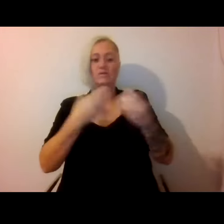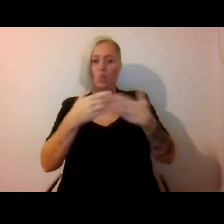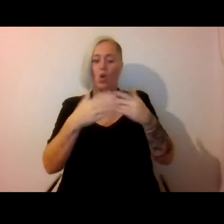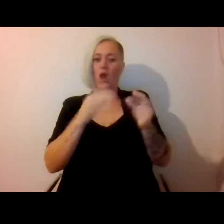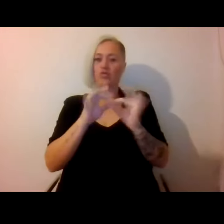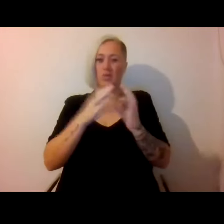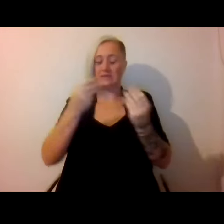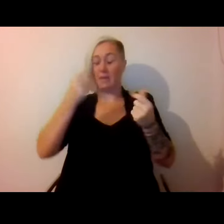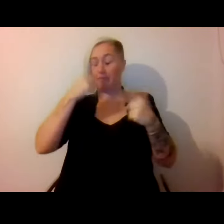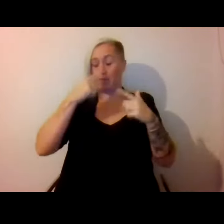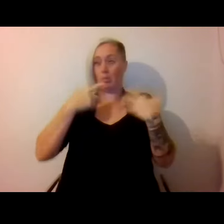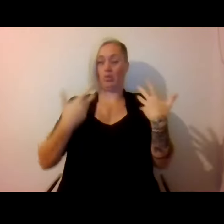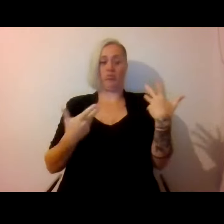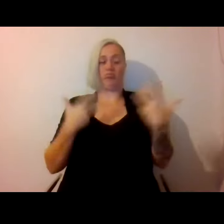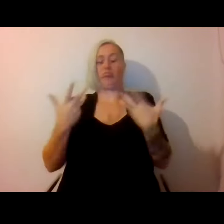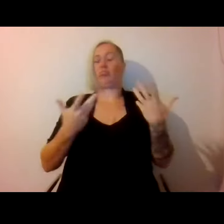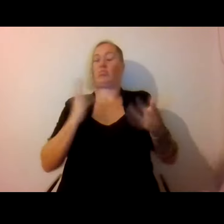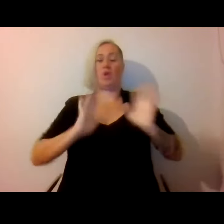And lastly,